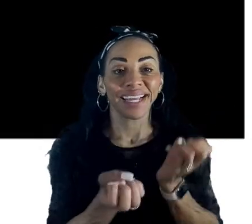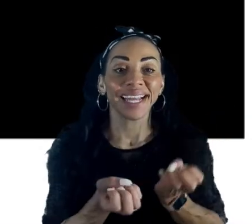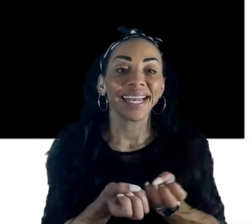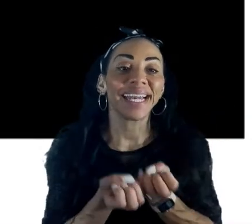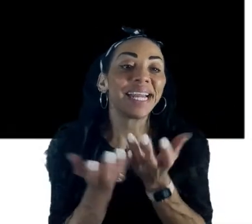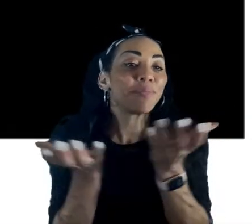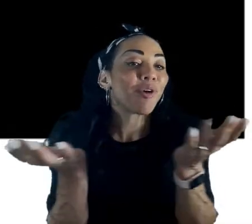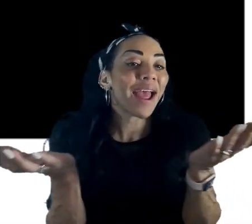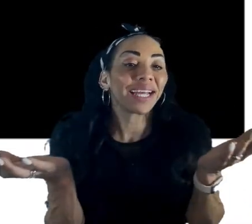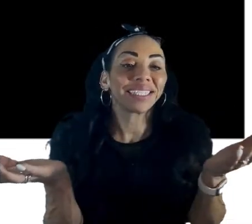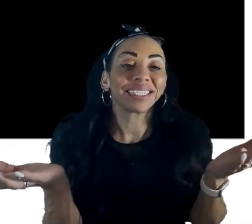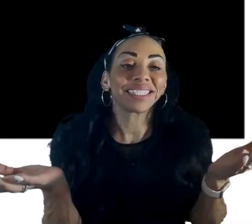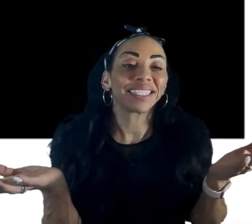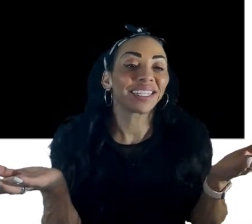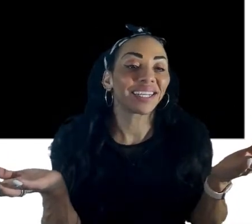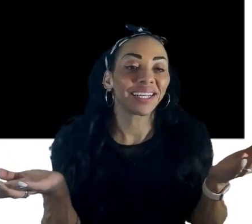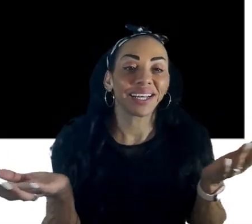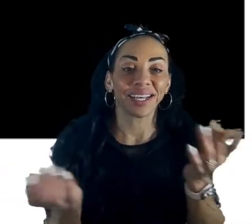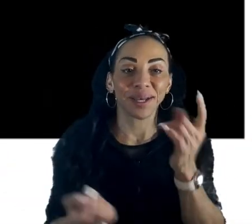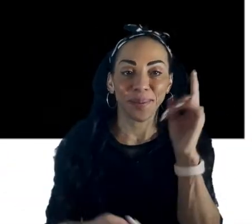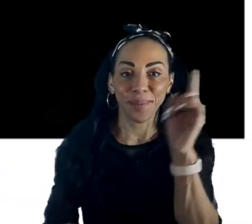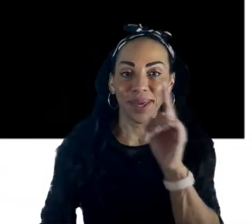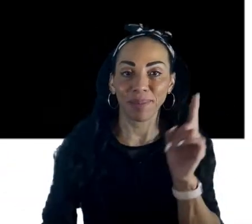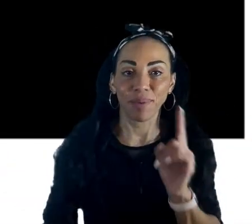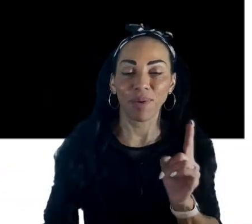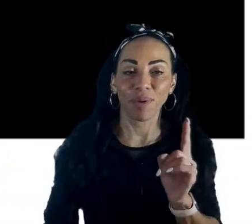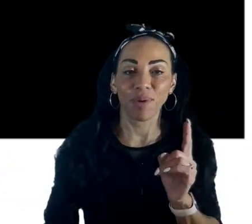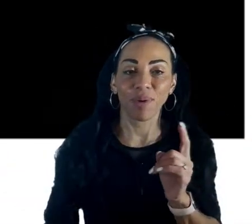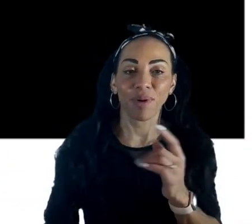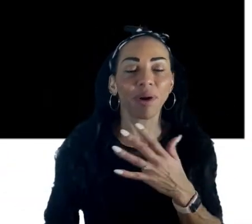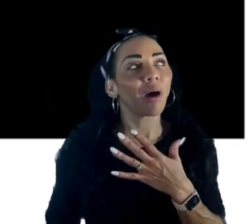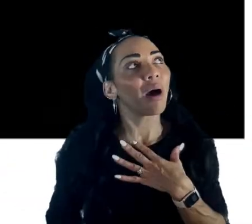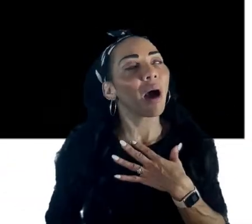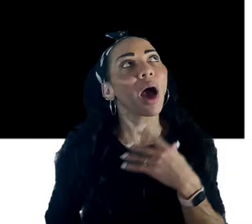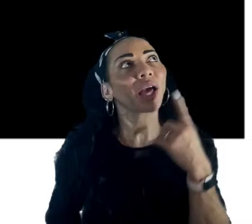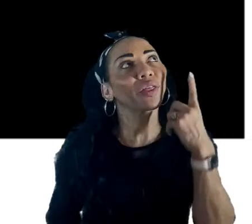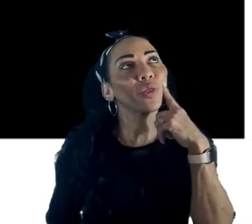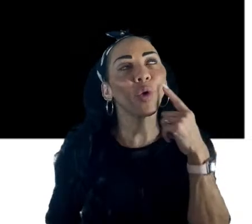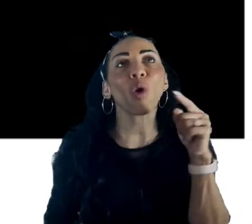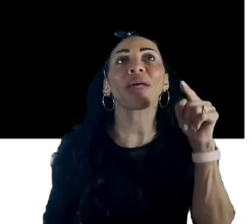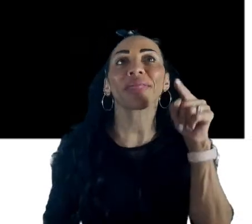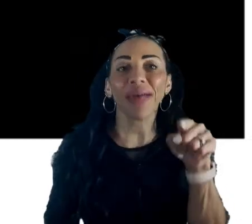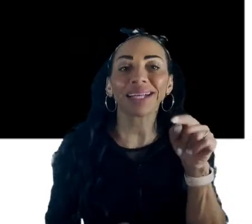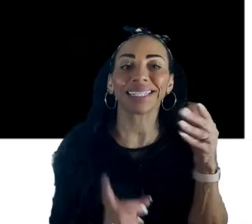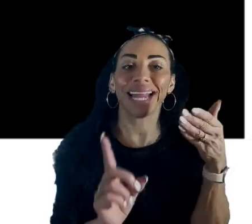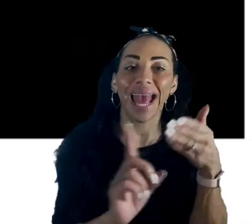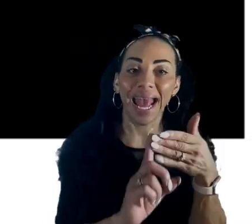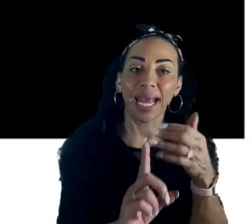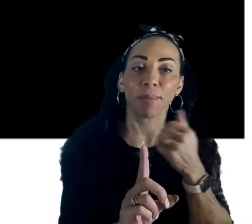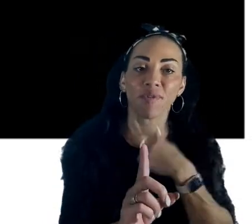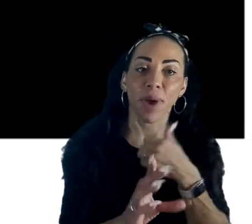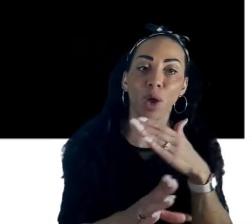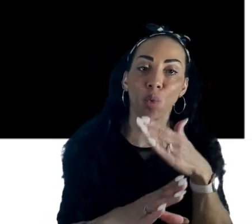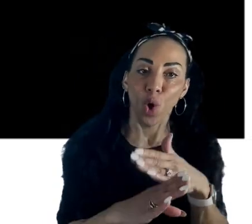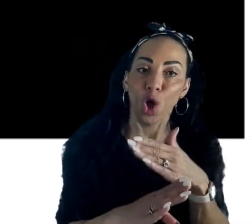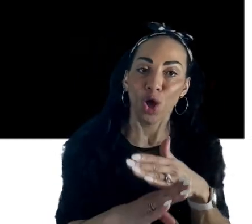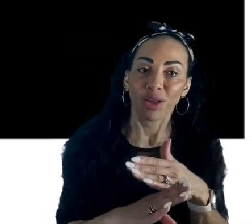I felt like it was an aim of my work, so I wanted to share that with you in this moment.